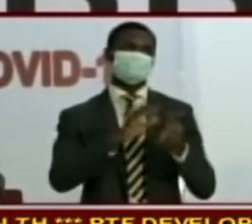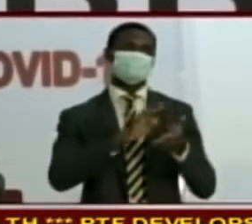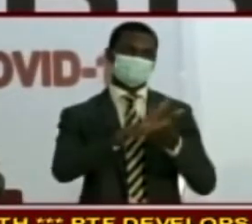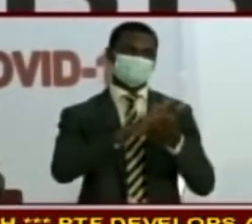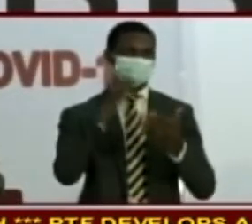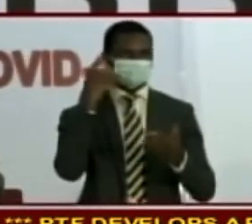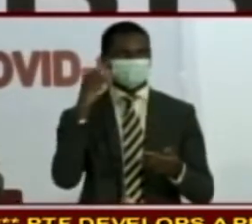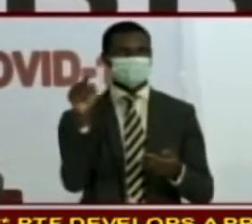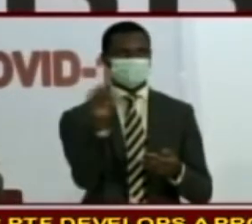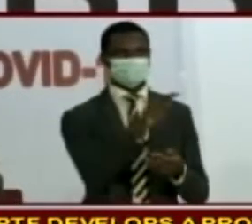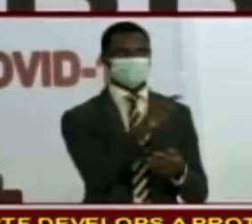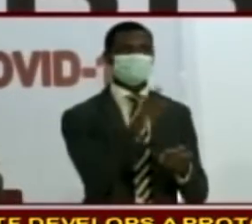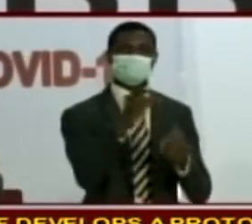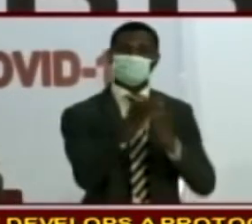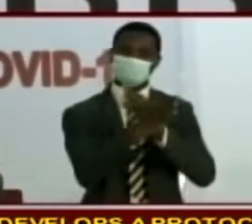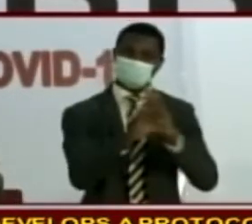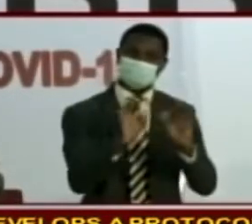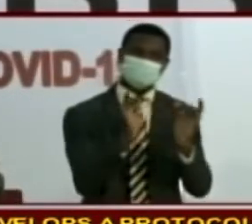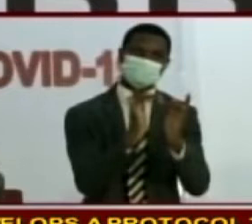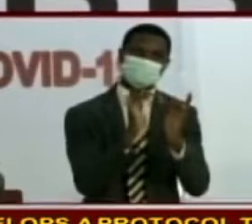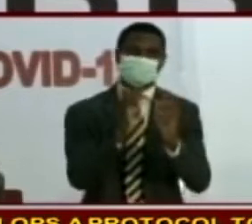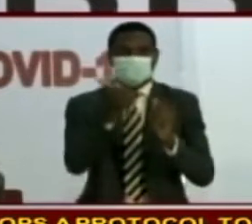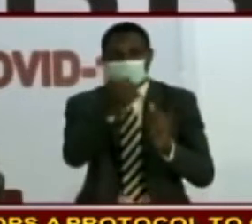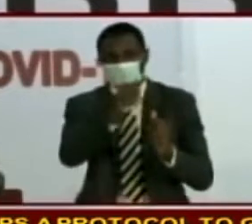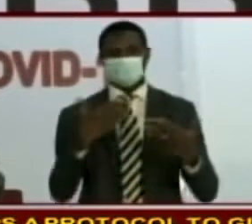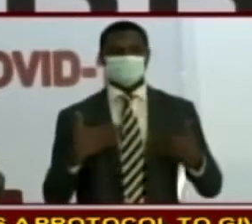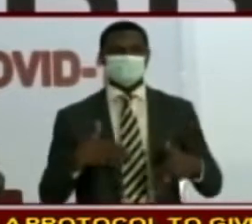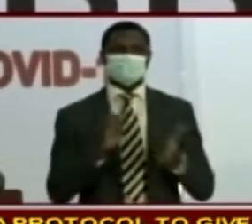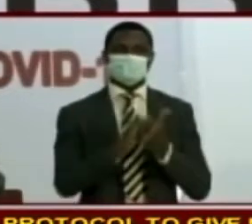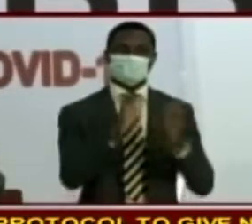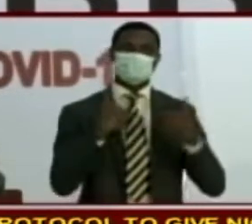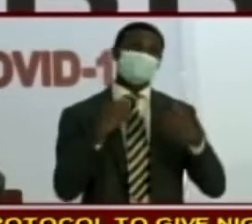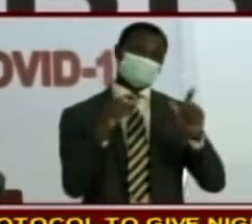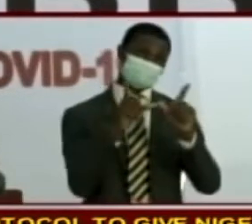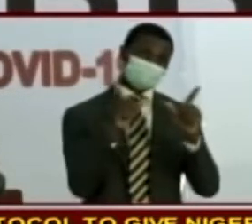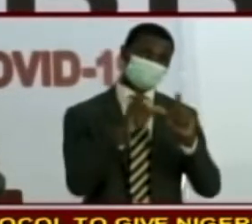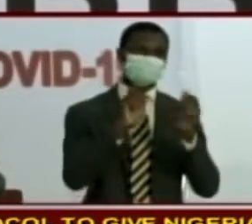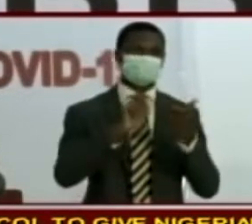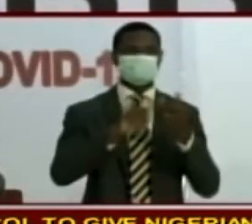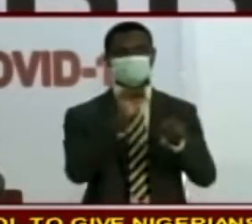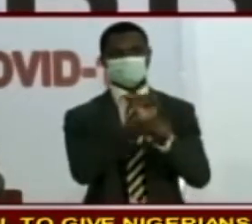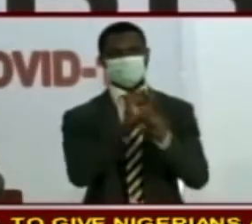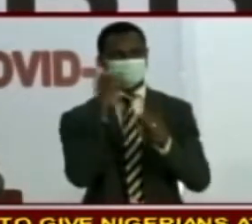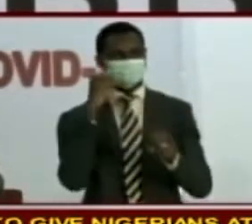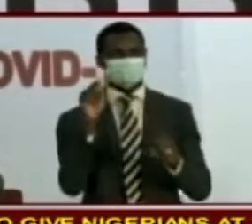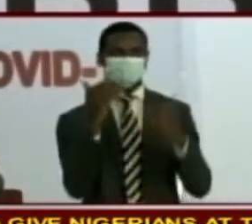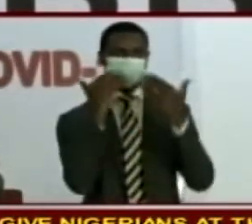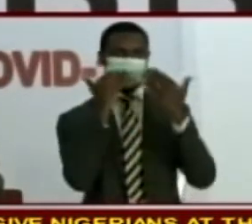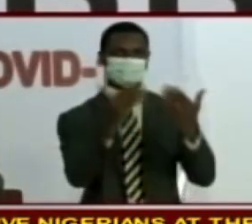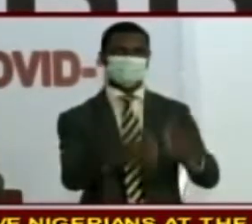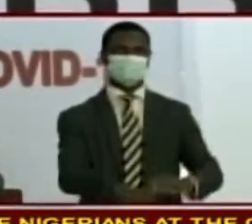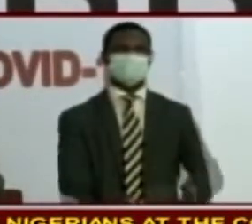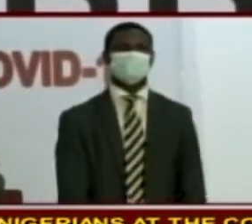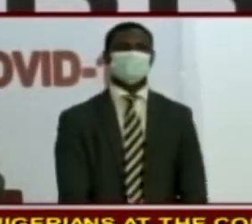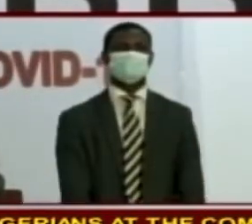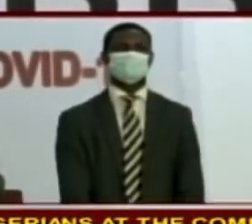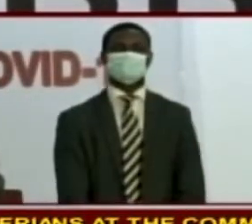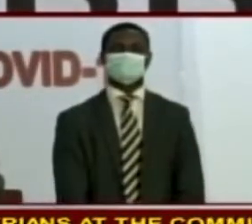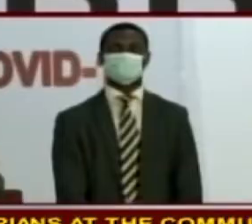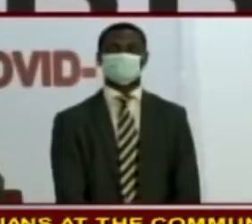kada mutum ya je ya kwana a ciki, garin cire cindo a hada da yatsan a tsinke. Salamu alaikum.